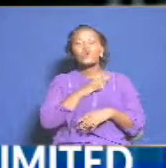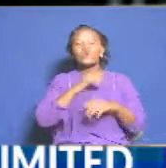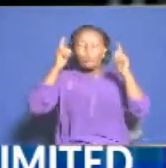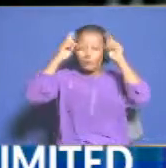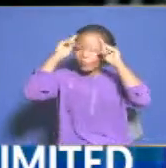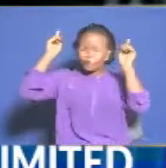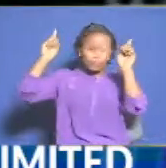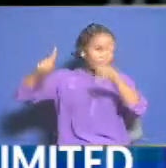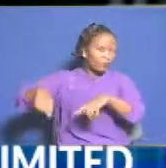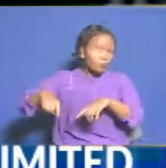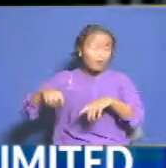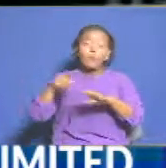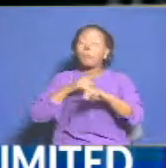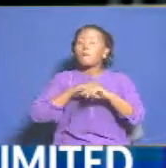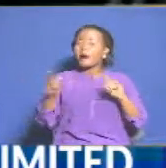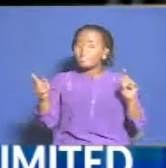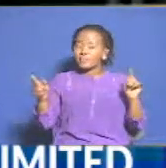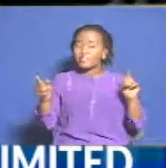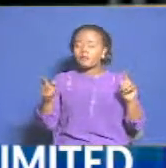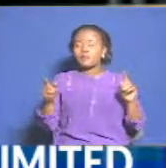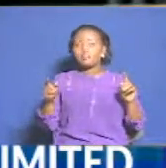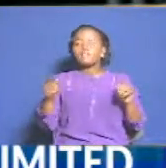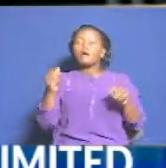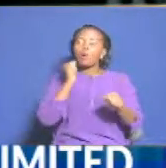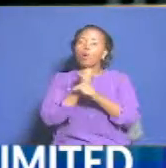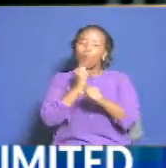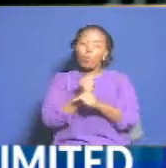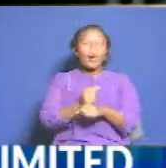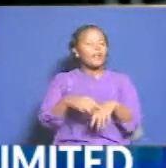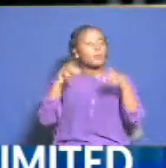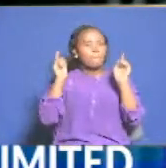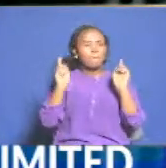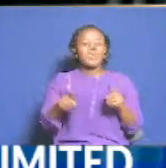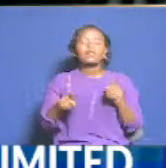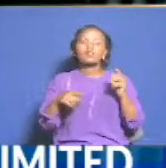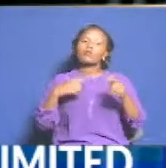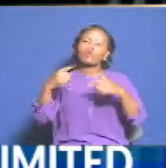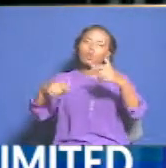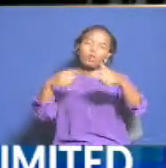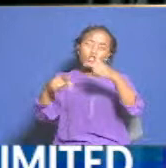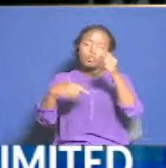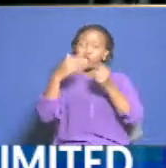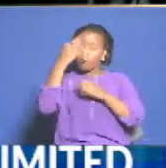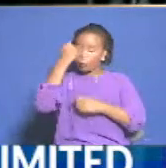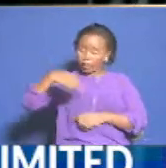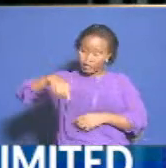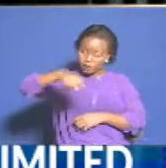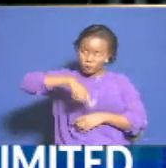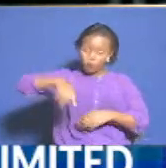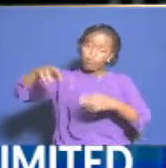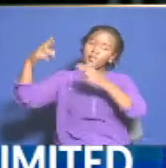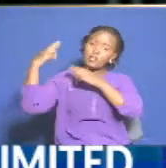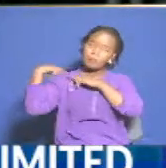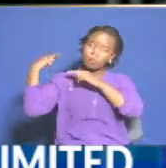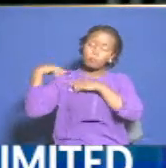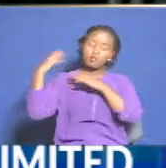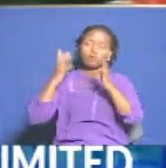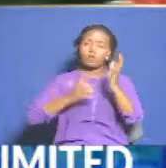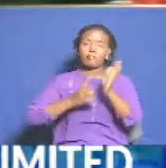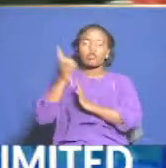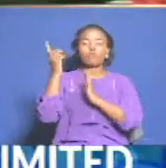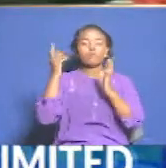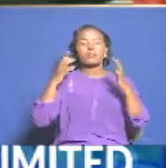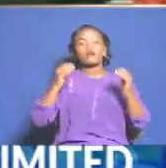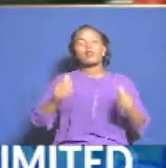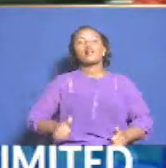yenu. Lakini kazi tutafanya. Kwa sababu jukumu letu ni kutendea wananchi.